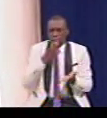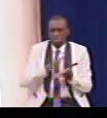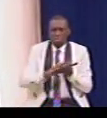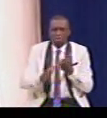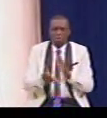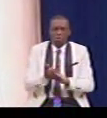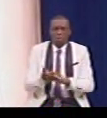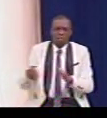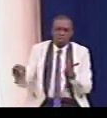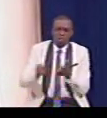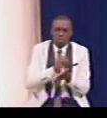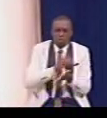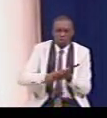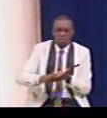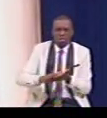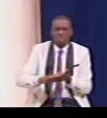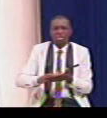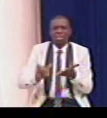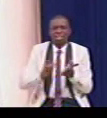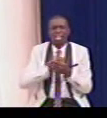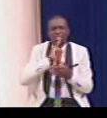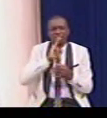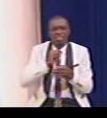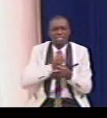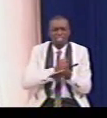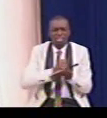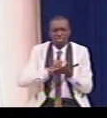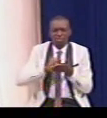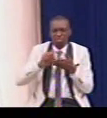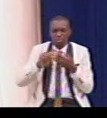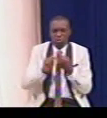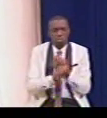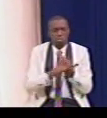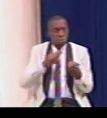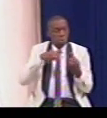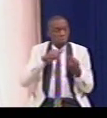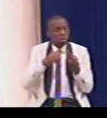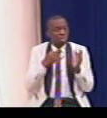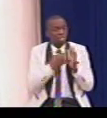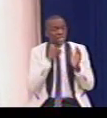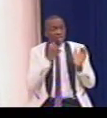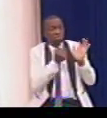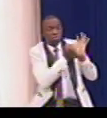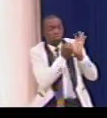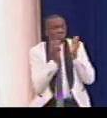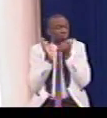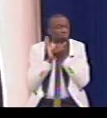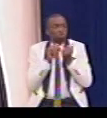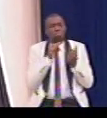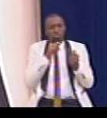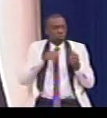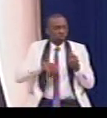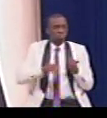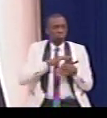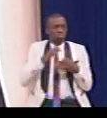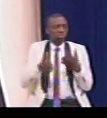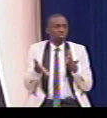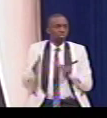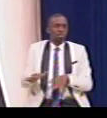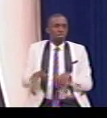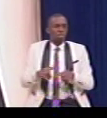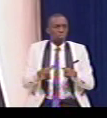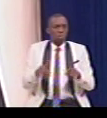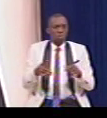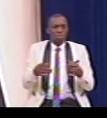the sanctification when it's crucified it's not that eh but crucified the salvation but now it